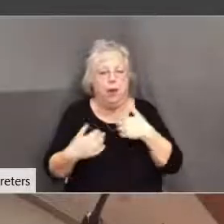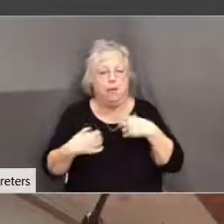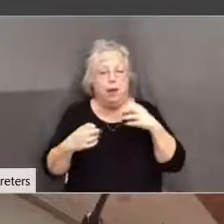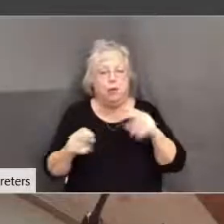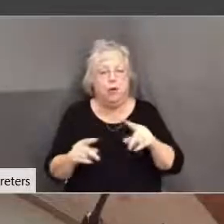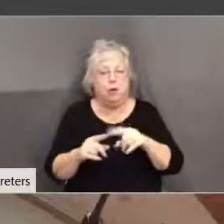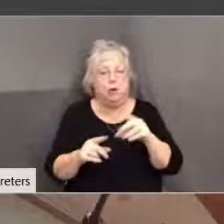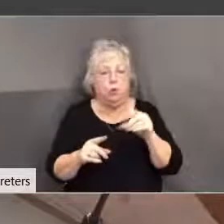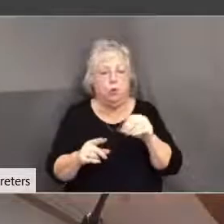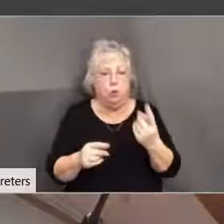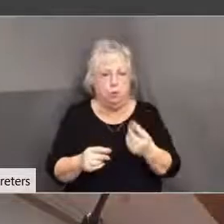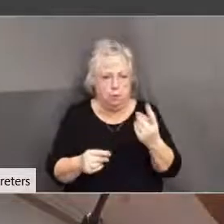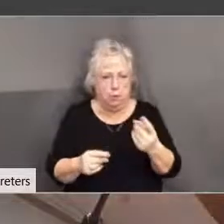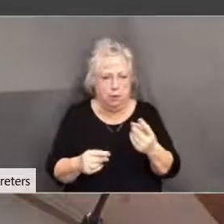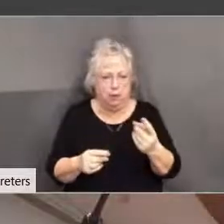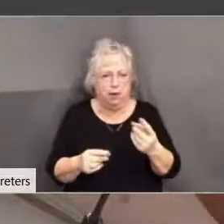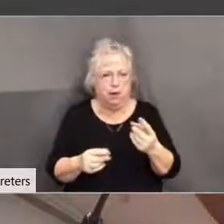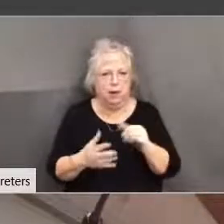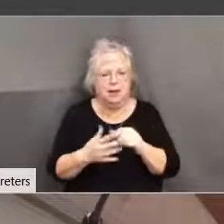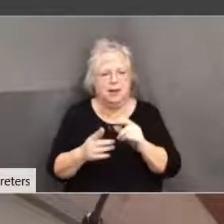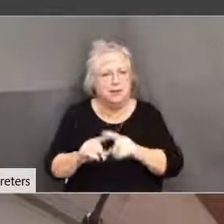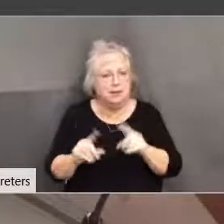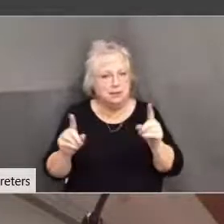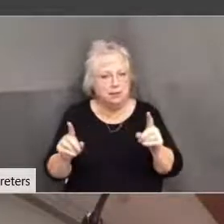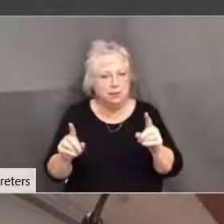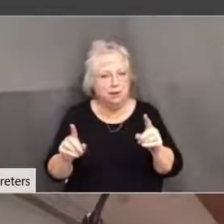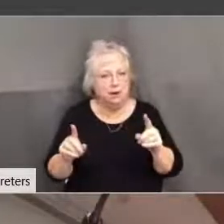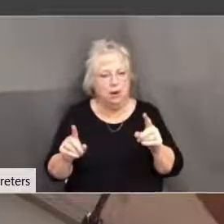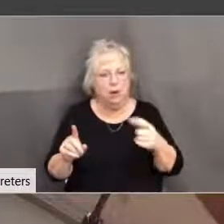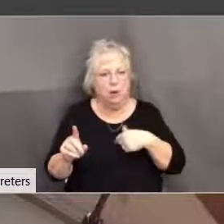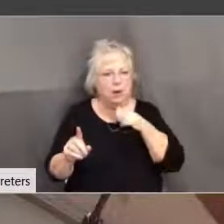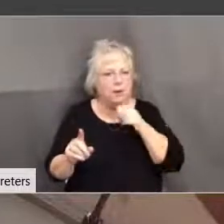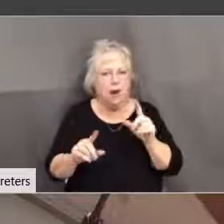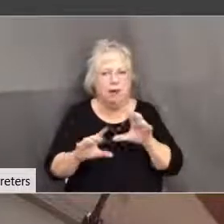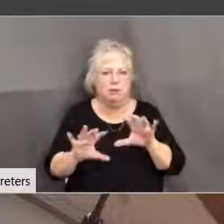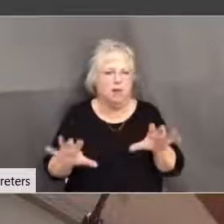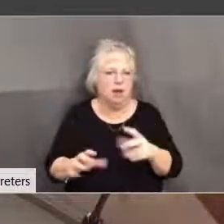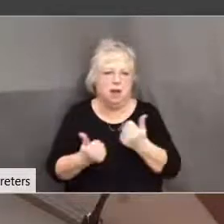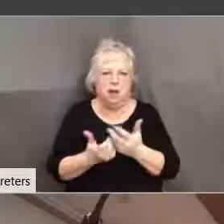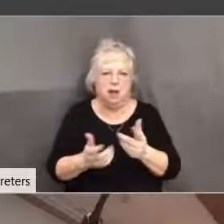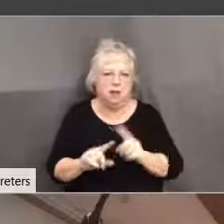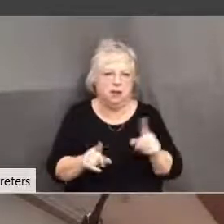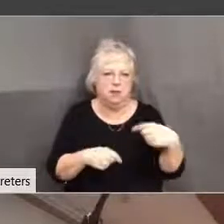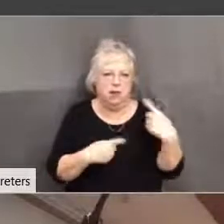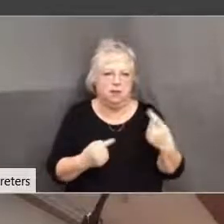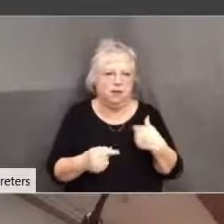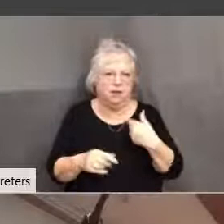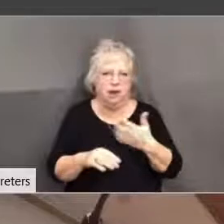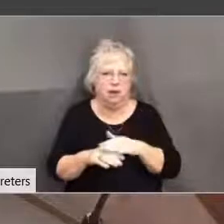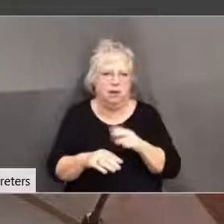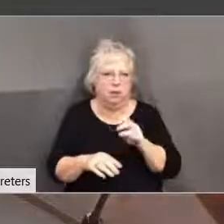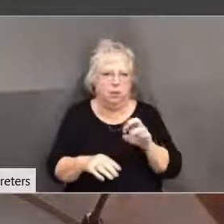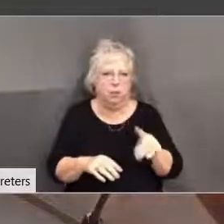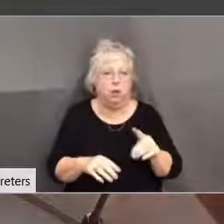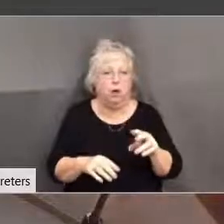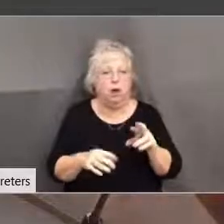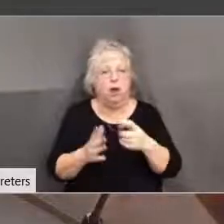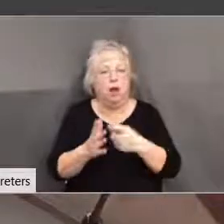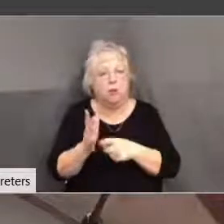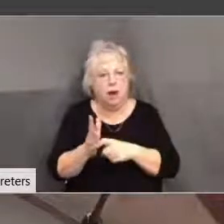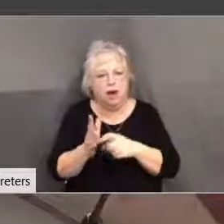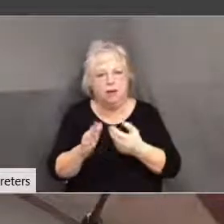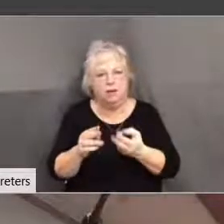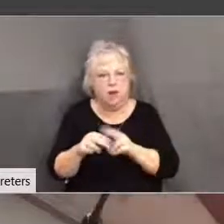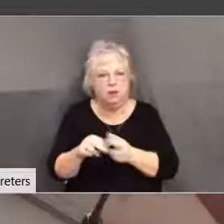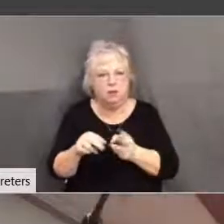We've not done anything different since I've been on this board. Our rates go up 7 to 10% each year, and we're no healthier than we